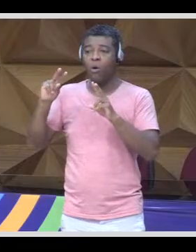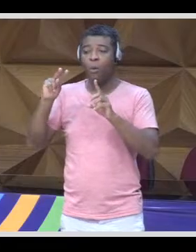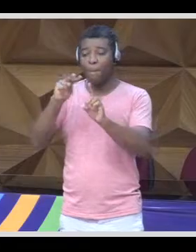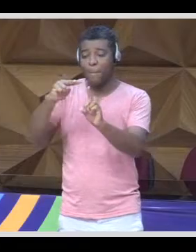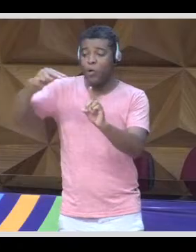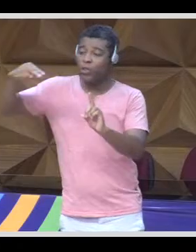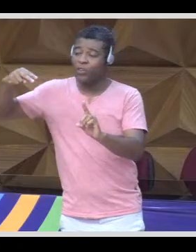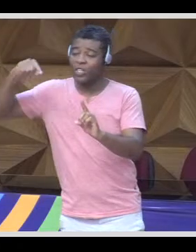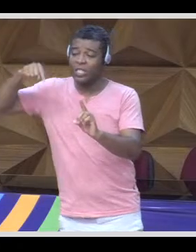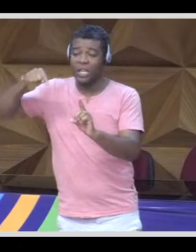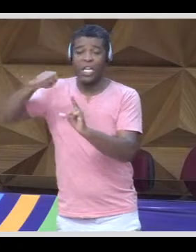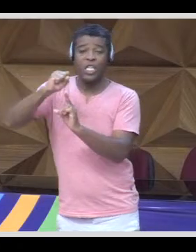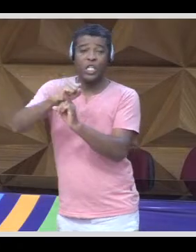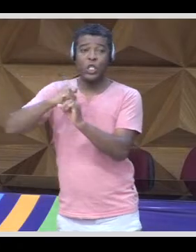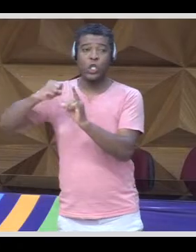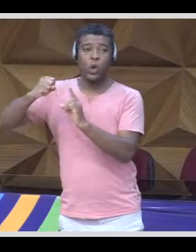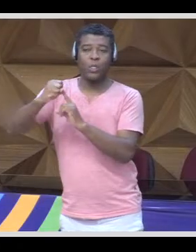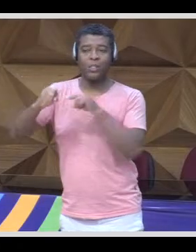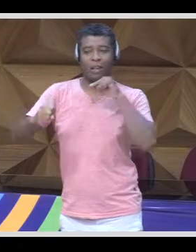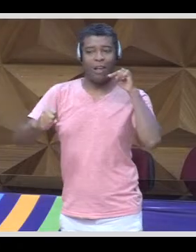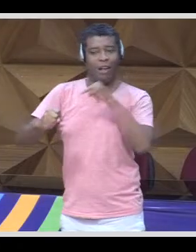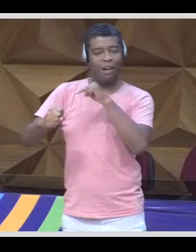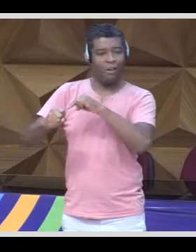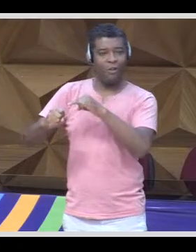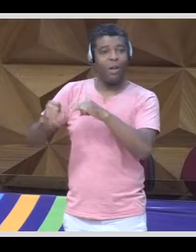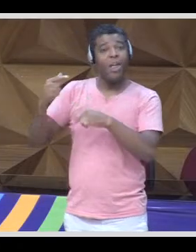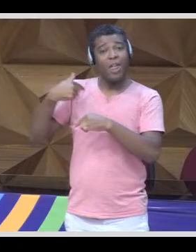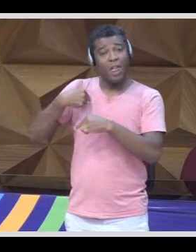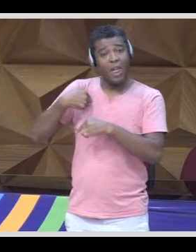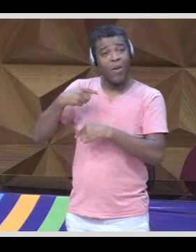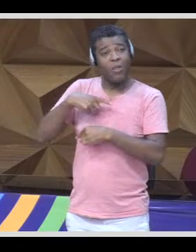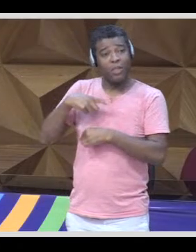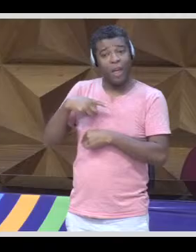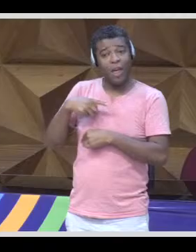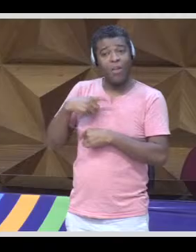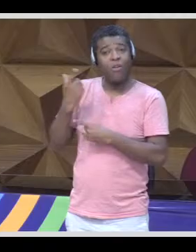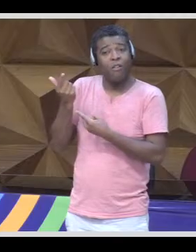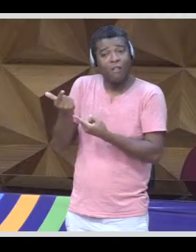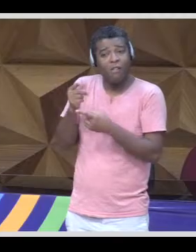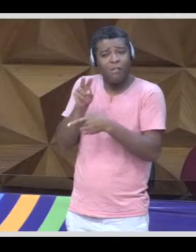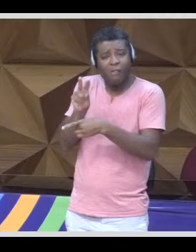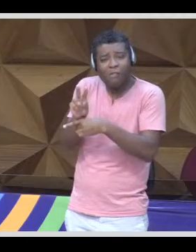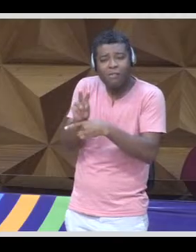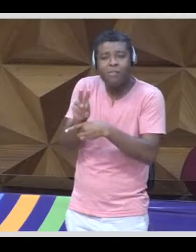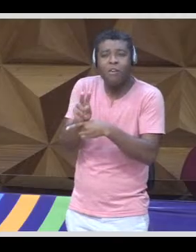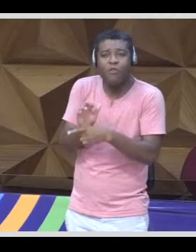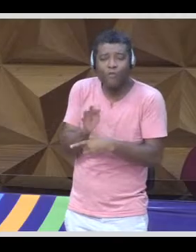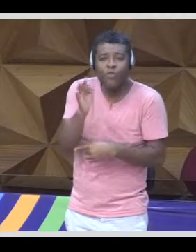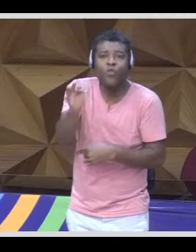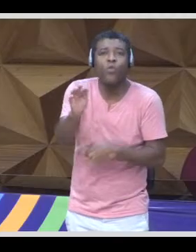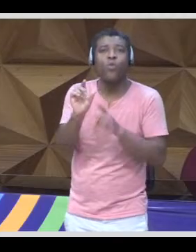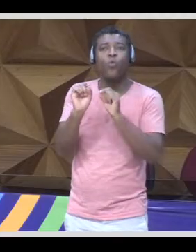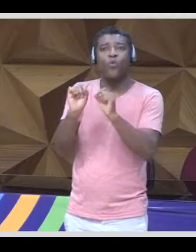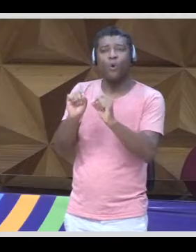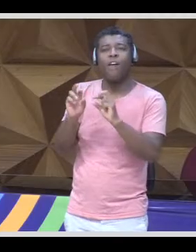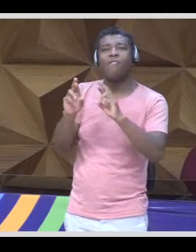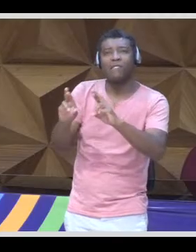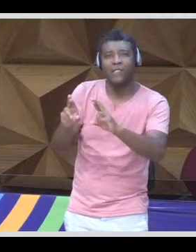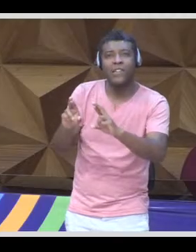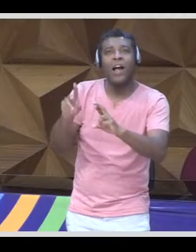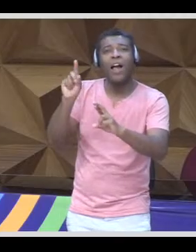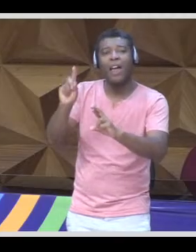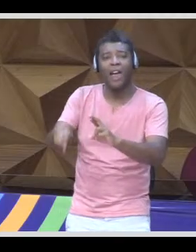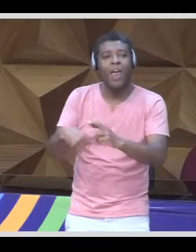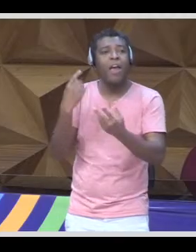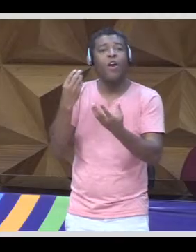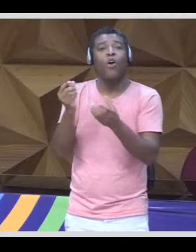hopeful when I see efforts like this one, which is media literacy. Because it doesn't matter, even if you go